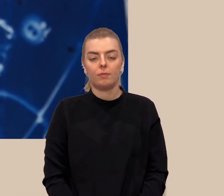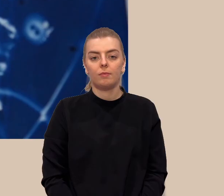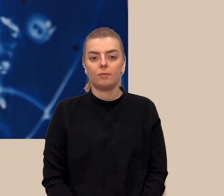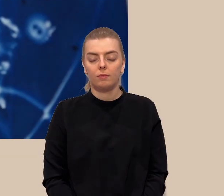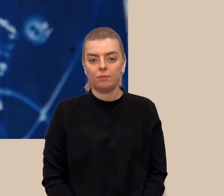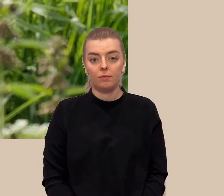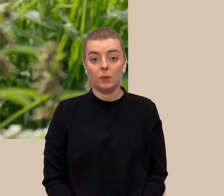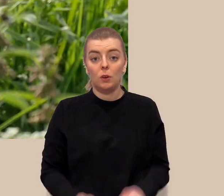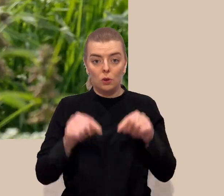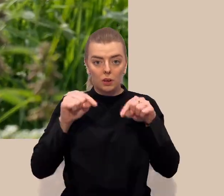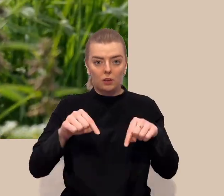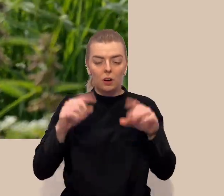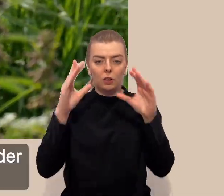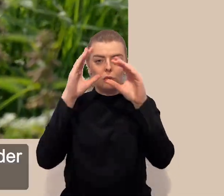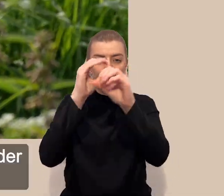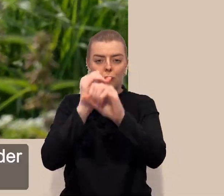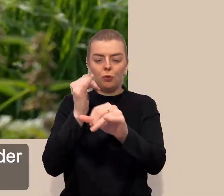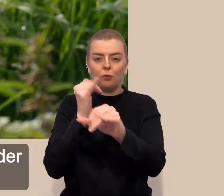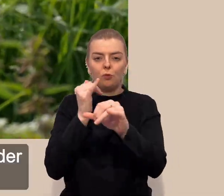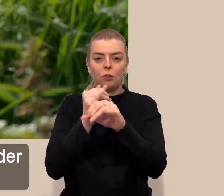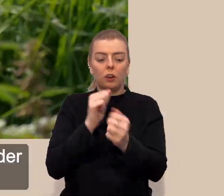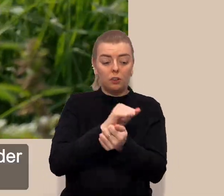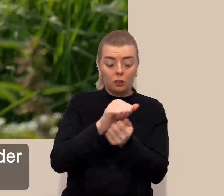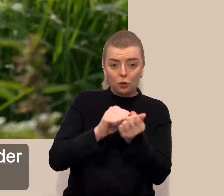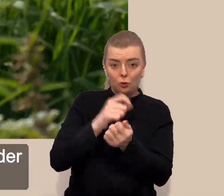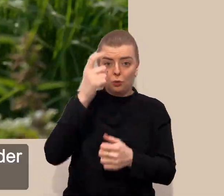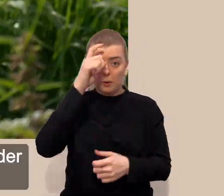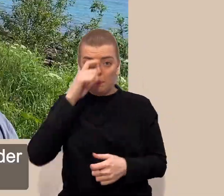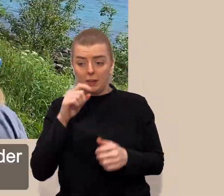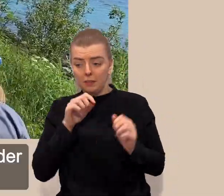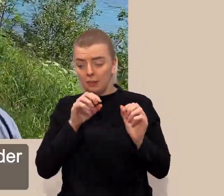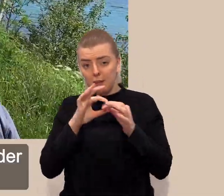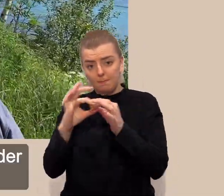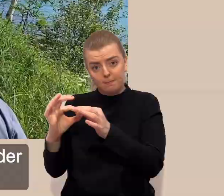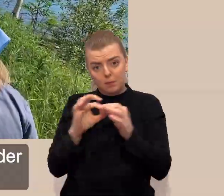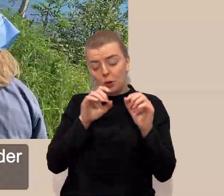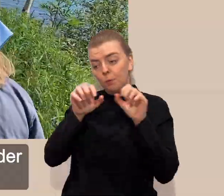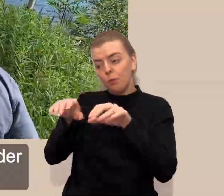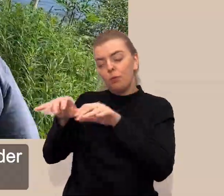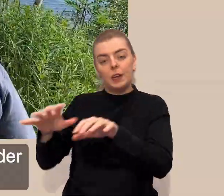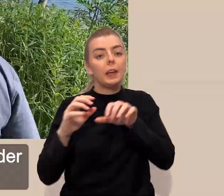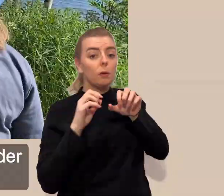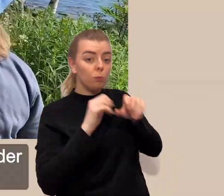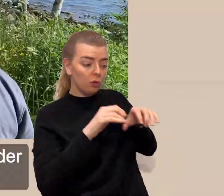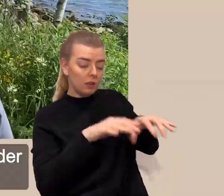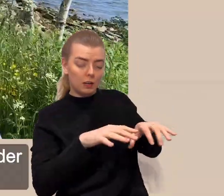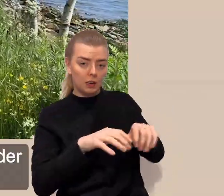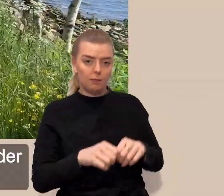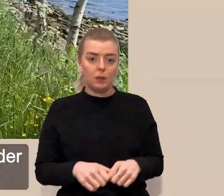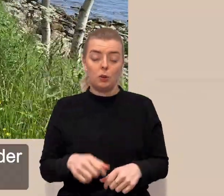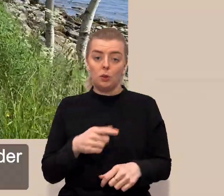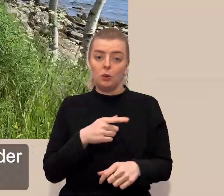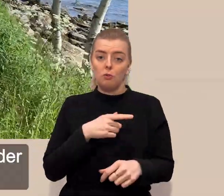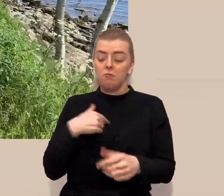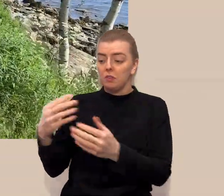forward. So today was all about how man and nature relate to each other, how one impacts and